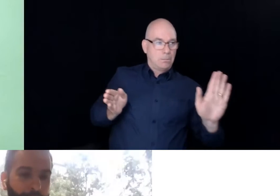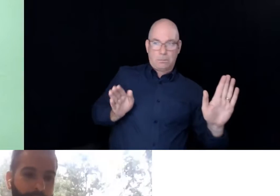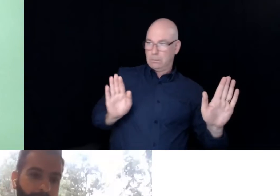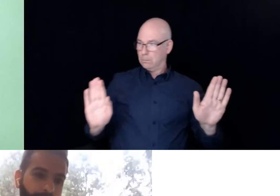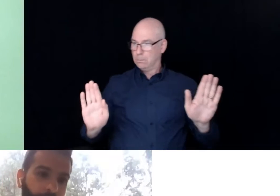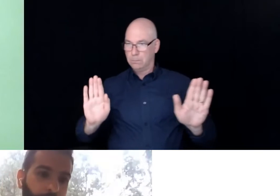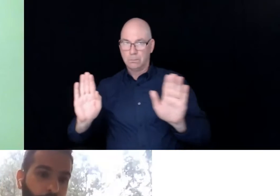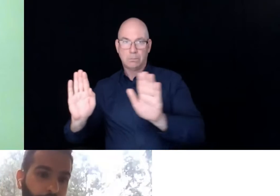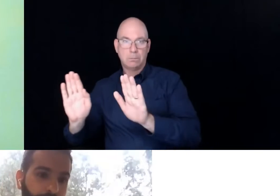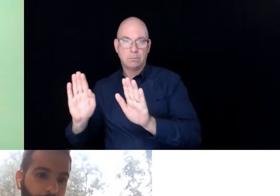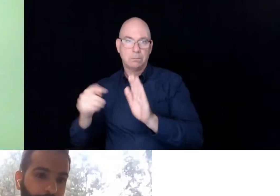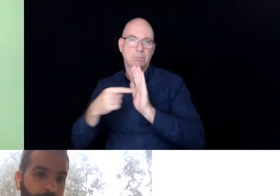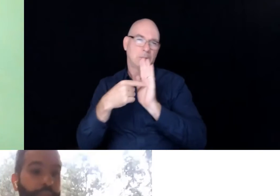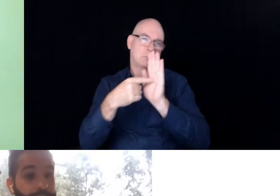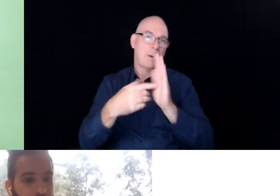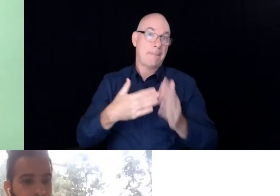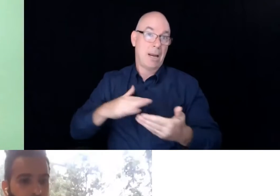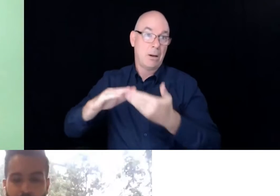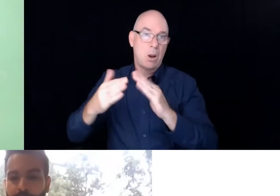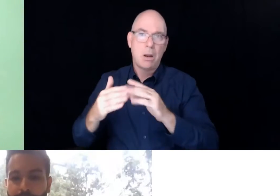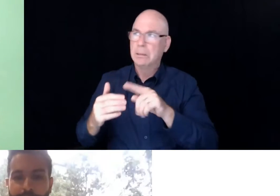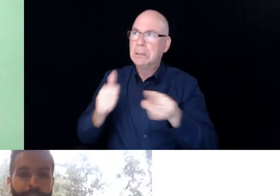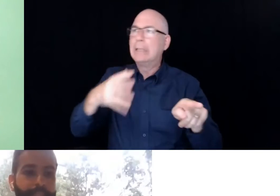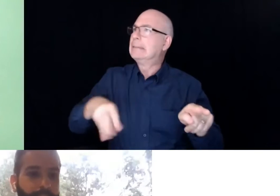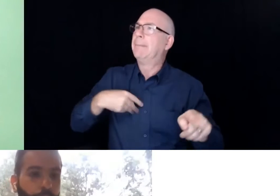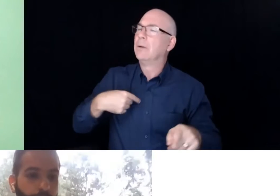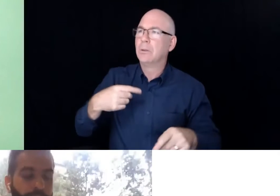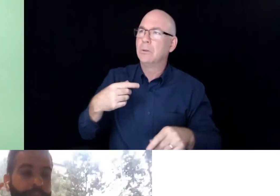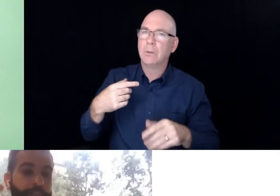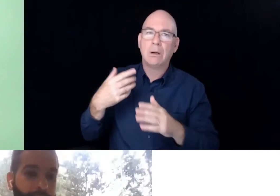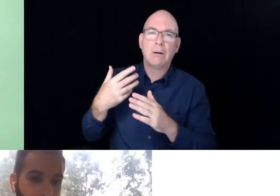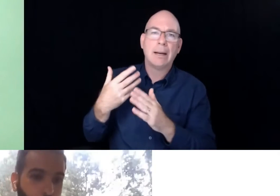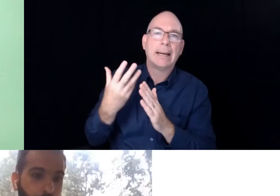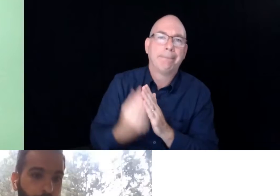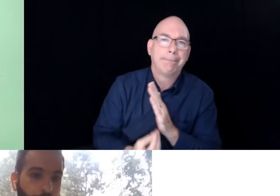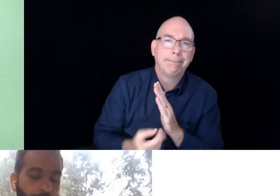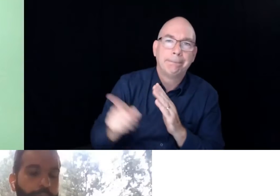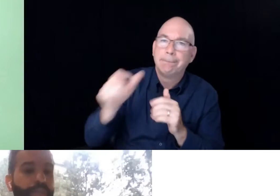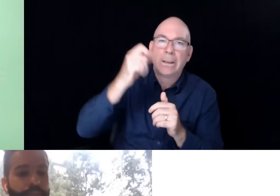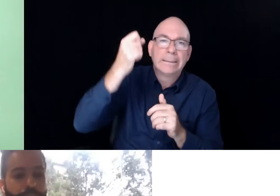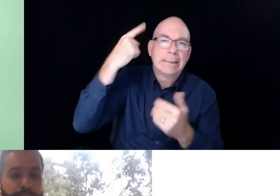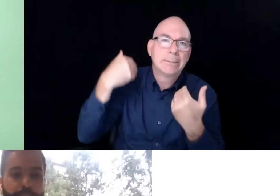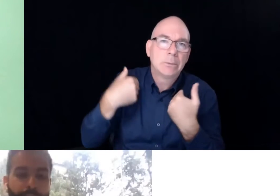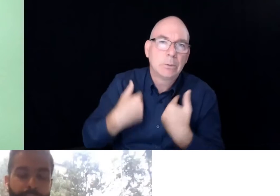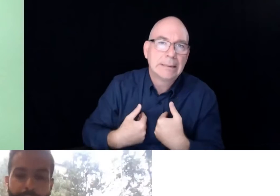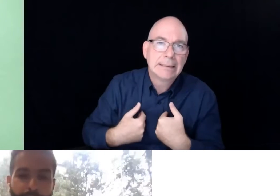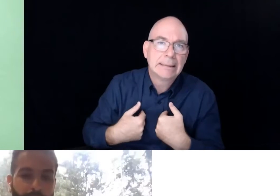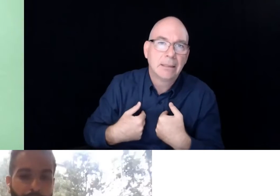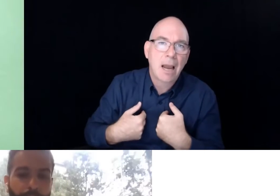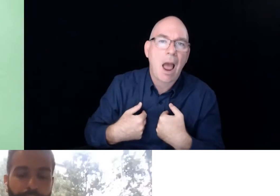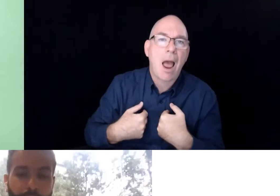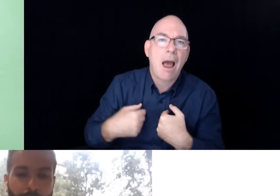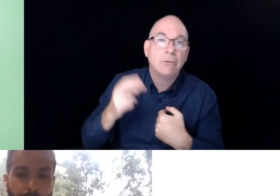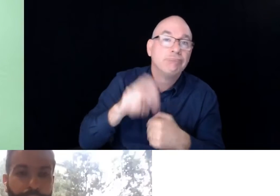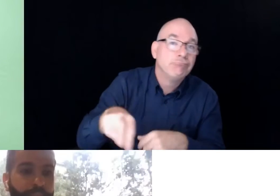are not accepting us, like my community. There is a gap. They are not understanding what we are exactly working on. So traveling and